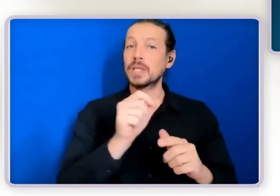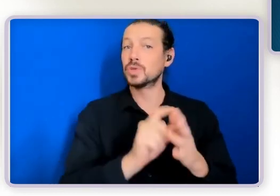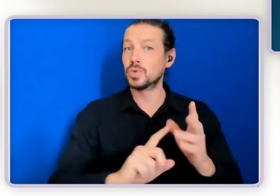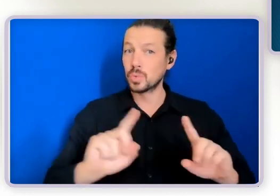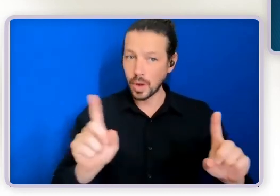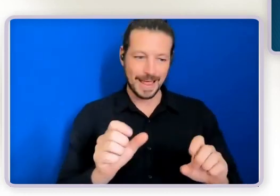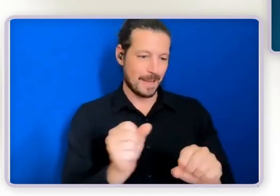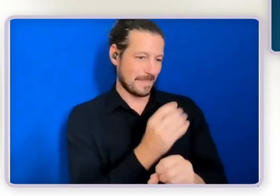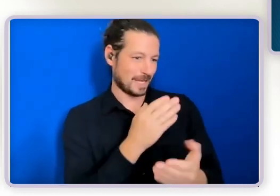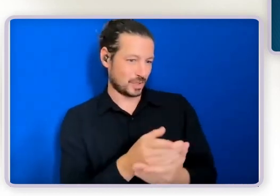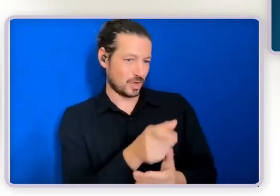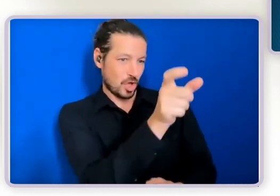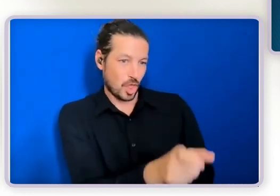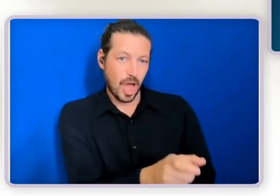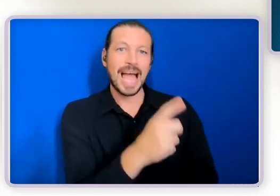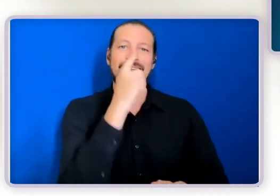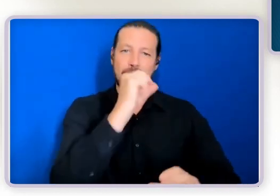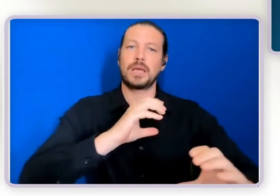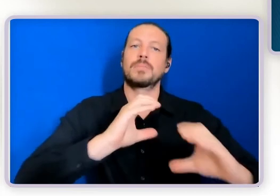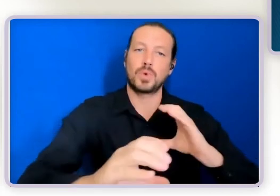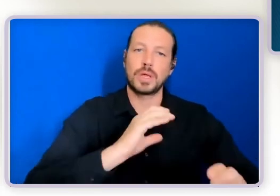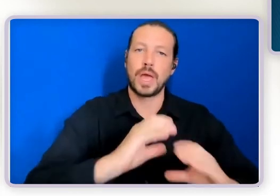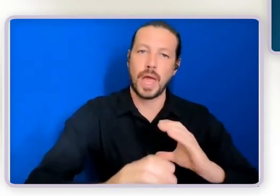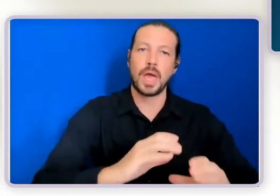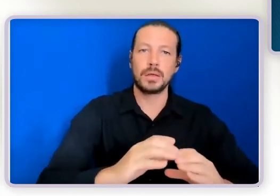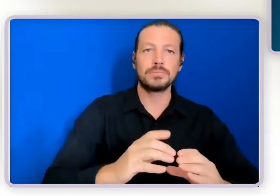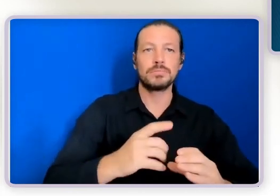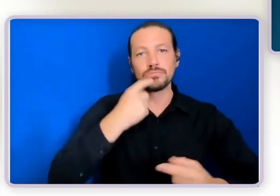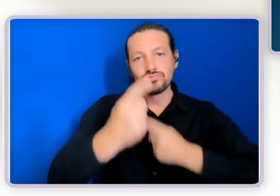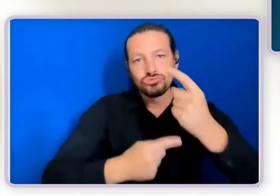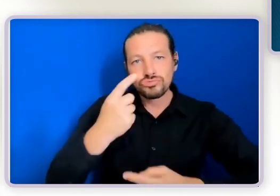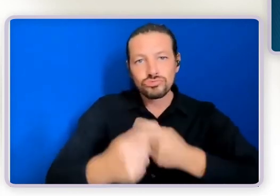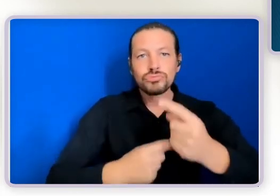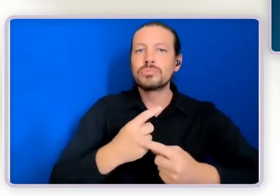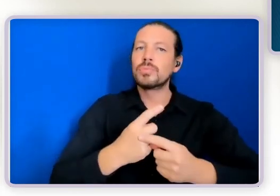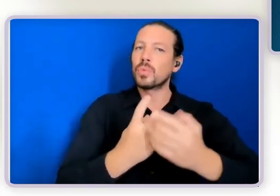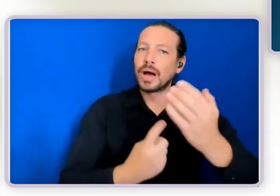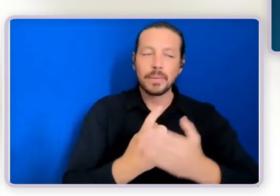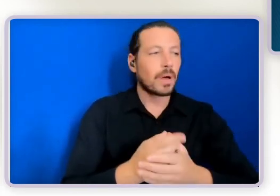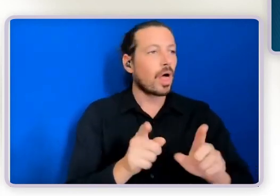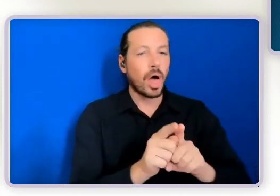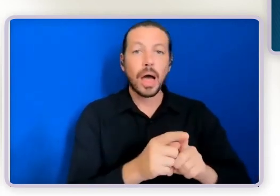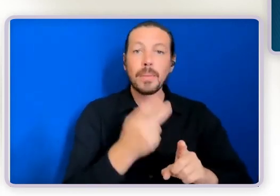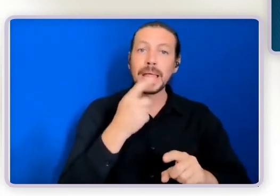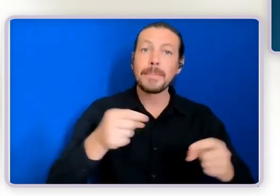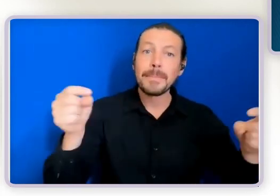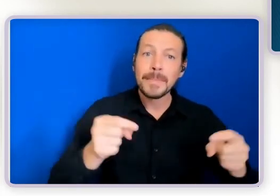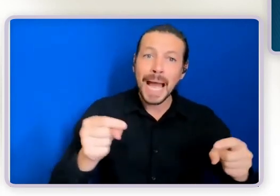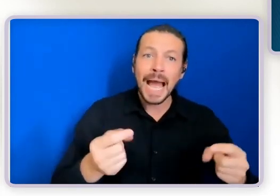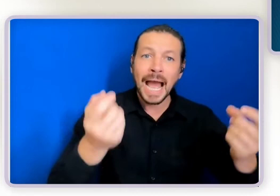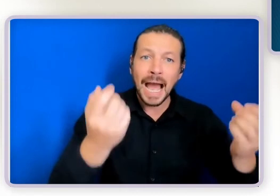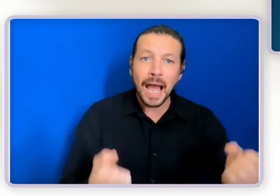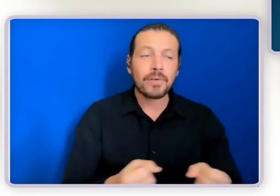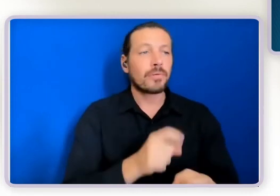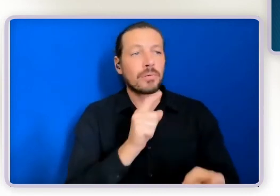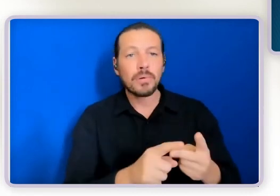where they can communicate functionally to tell people what's going on. Are they feeling pain? What do they want? What don't they want? What are